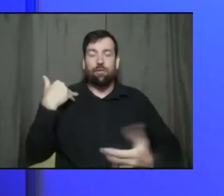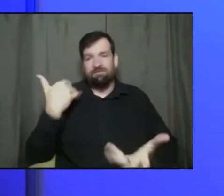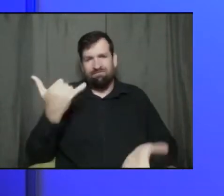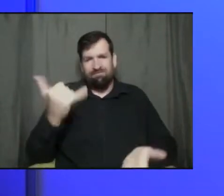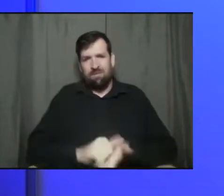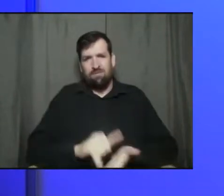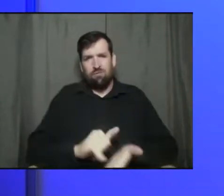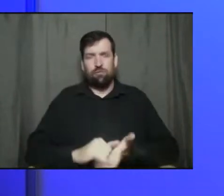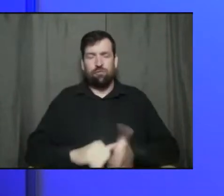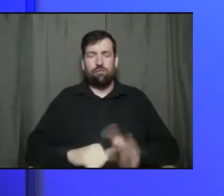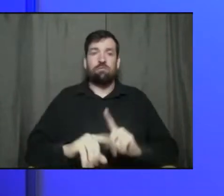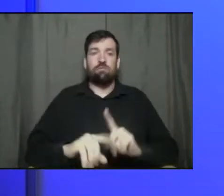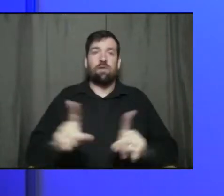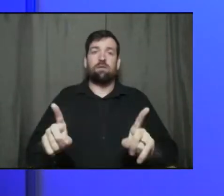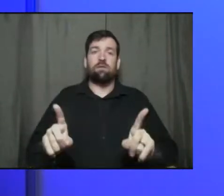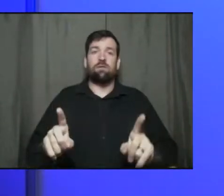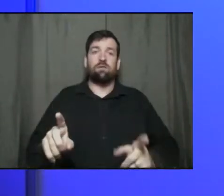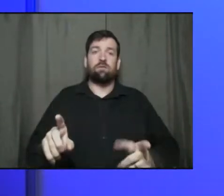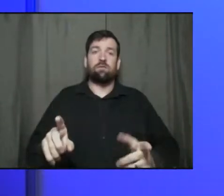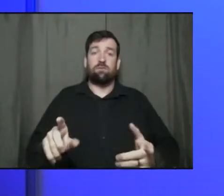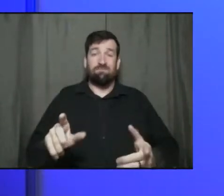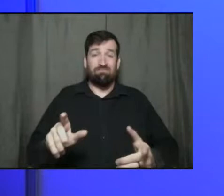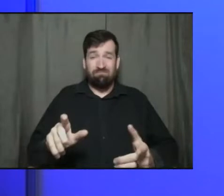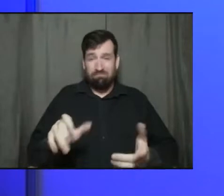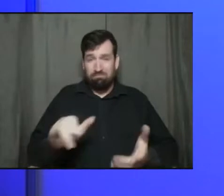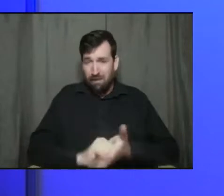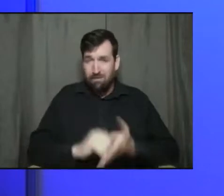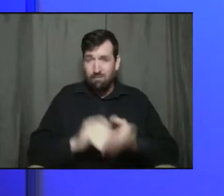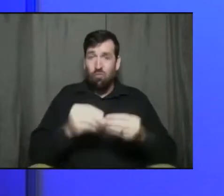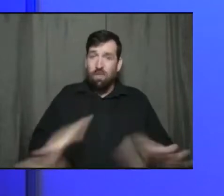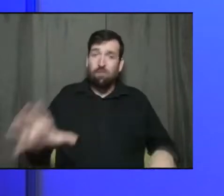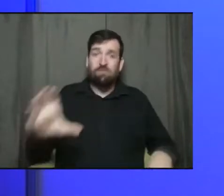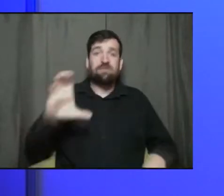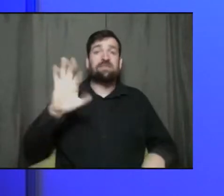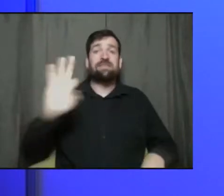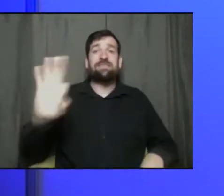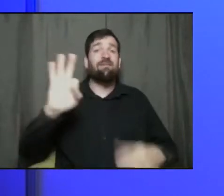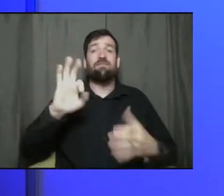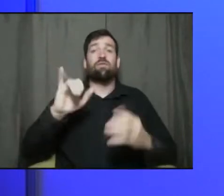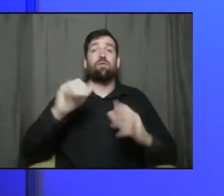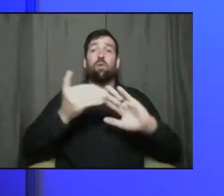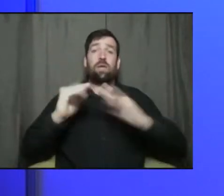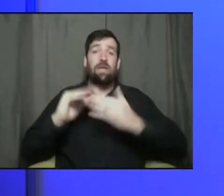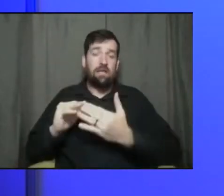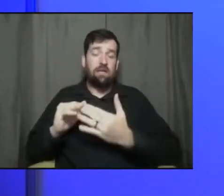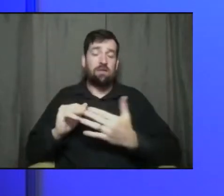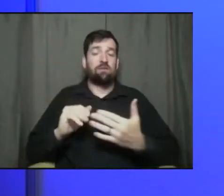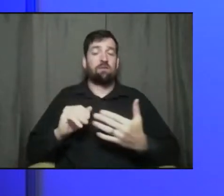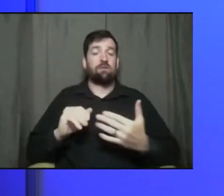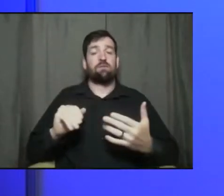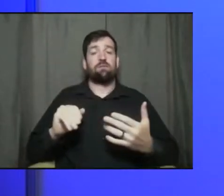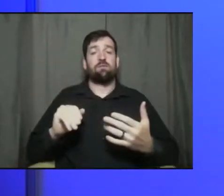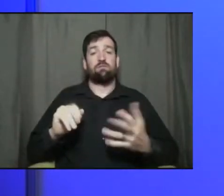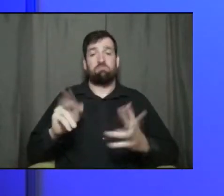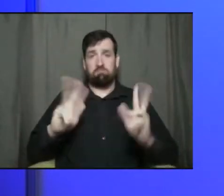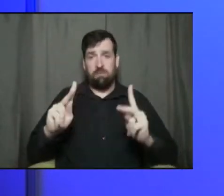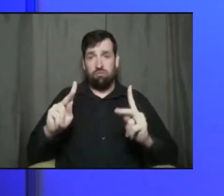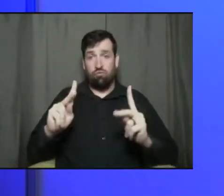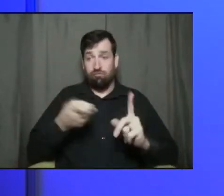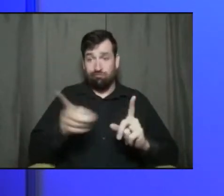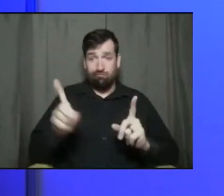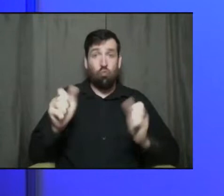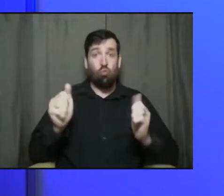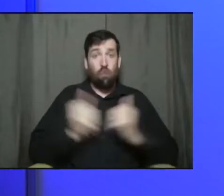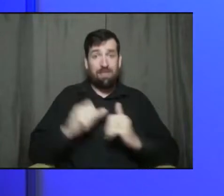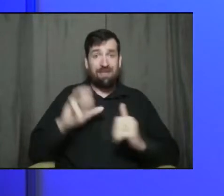This couldn't have been possible without obviously the CF community, and people with CF being